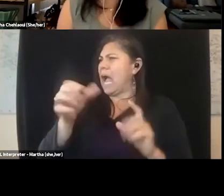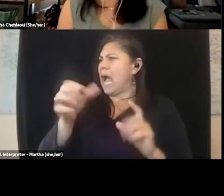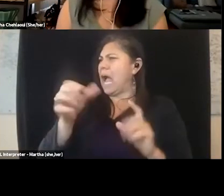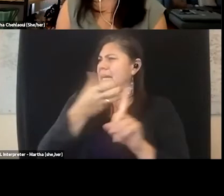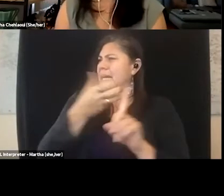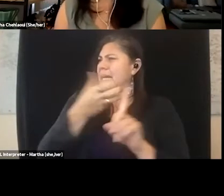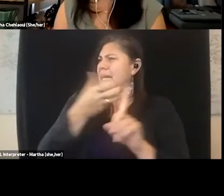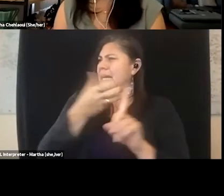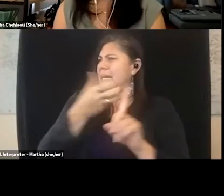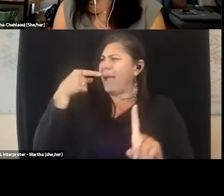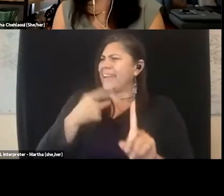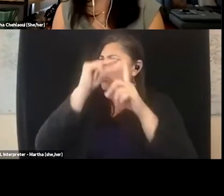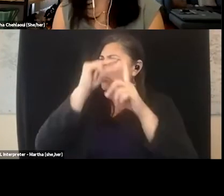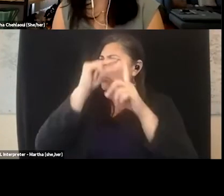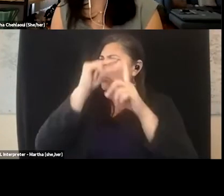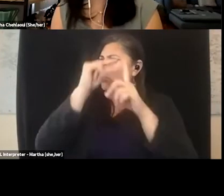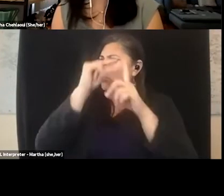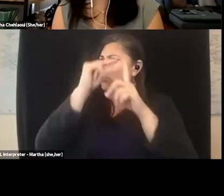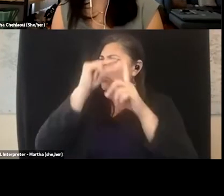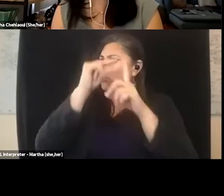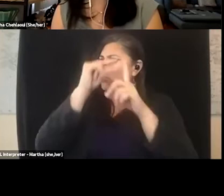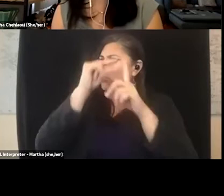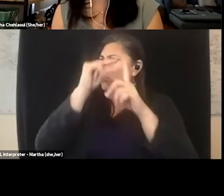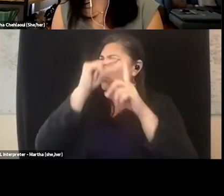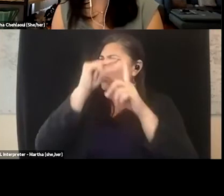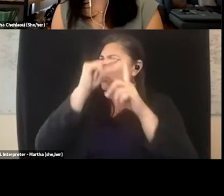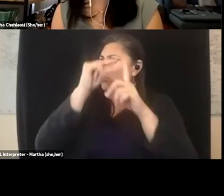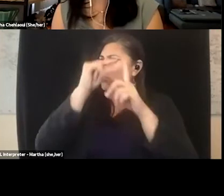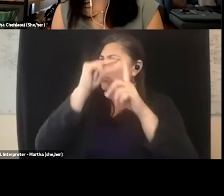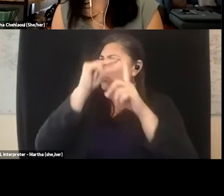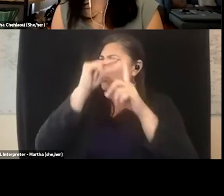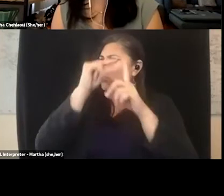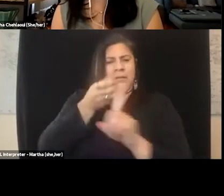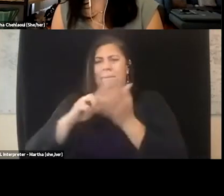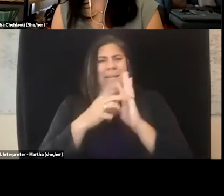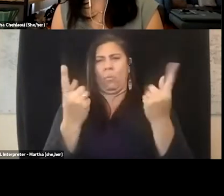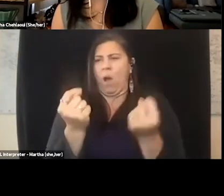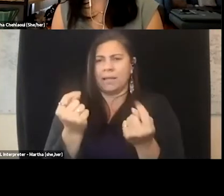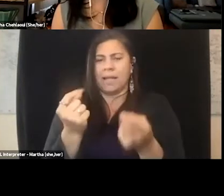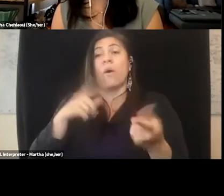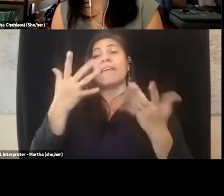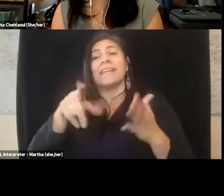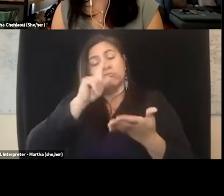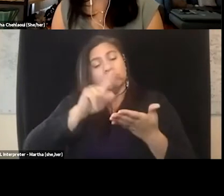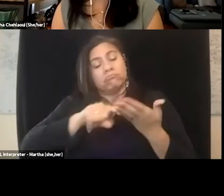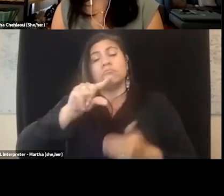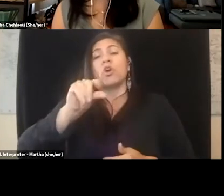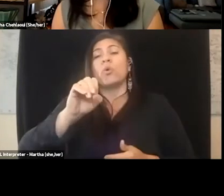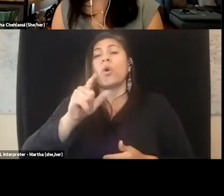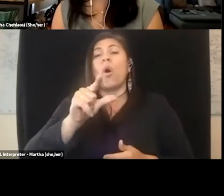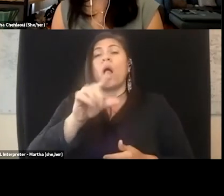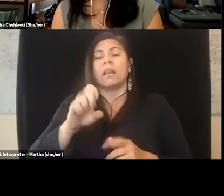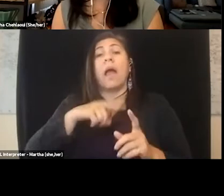this vocabulary came from, MENA, M-E-N-A? What does it stand for? Who came up with it? And I go on Google the word MENA, what do you